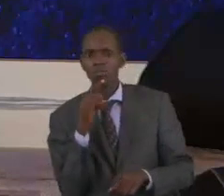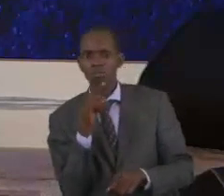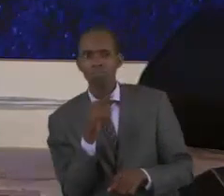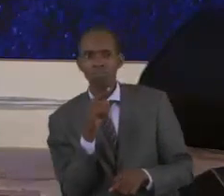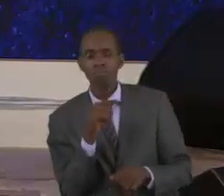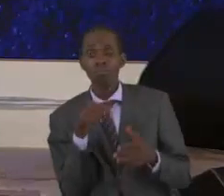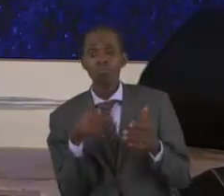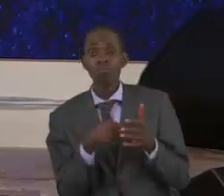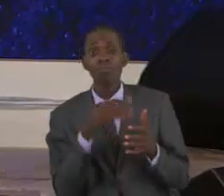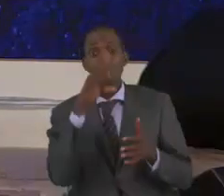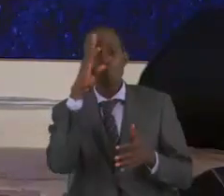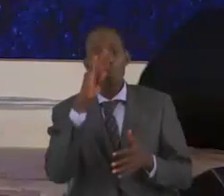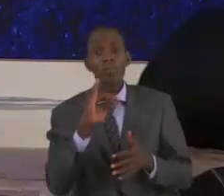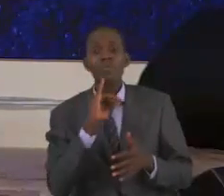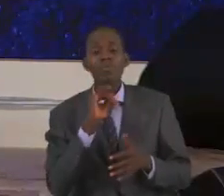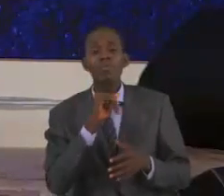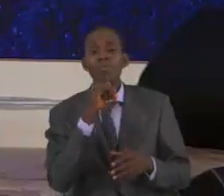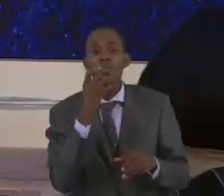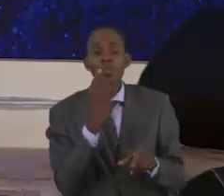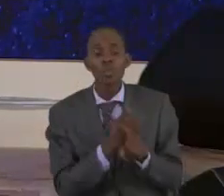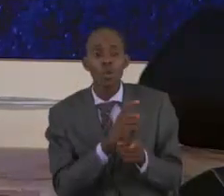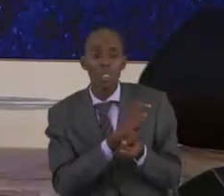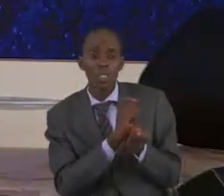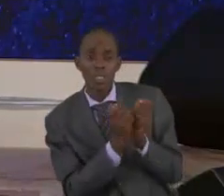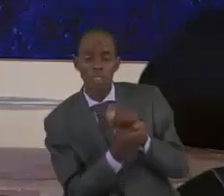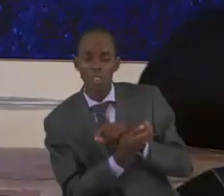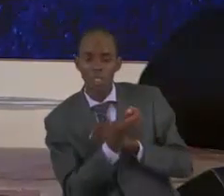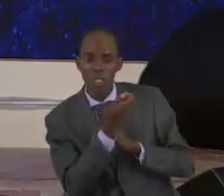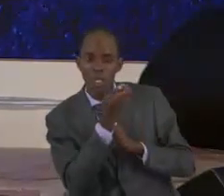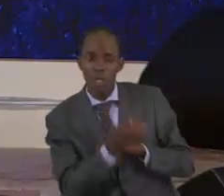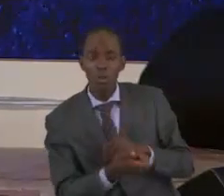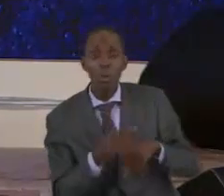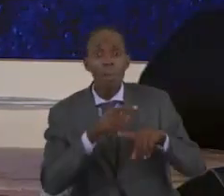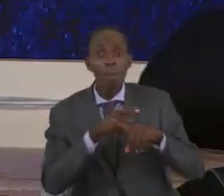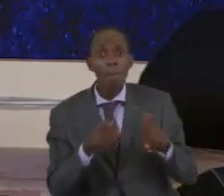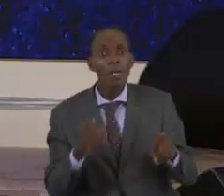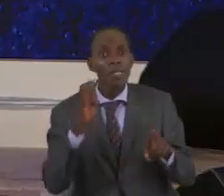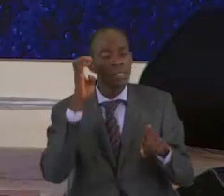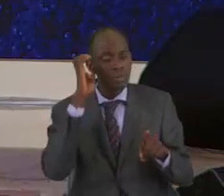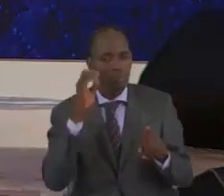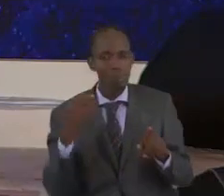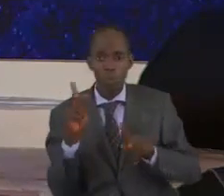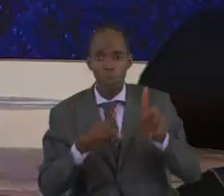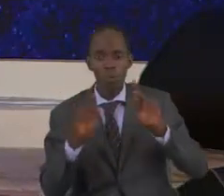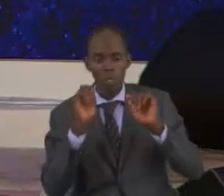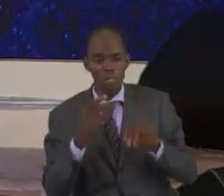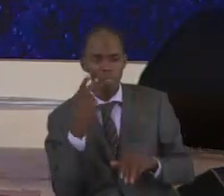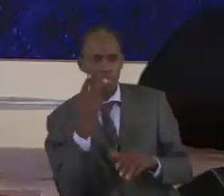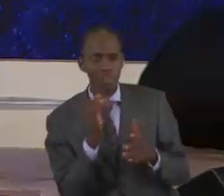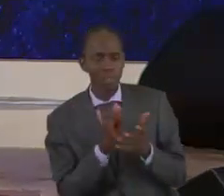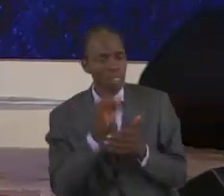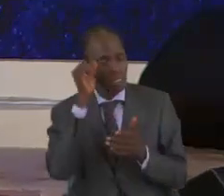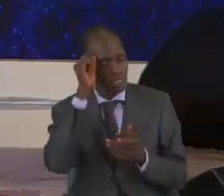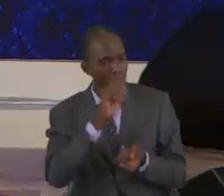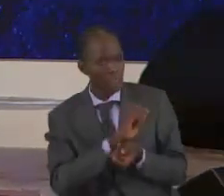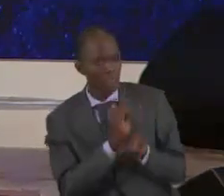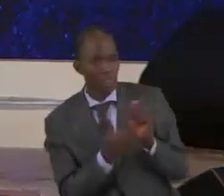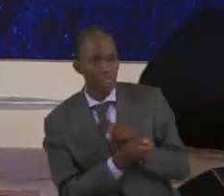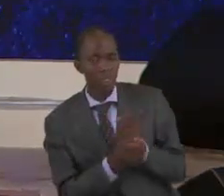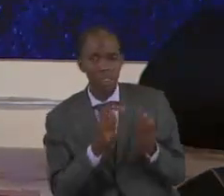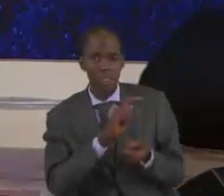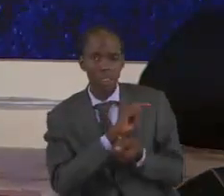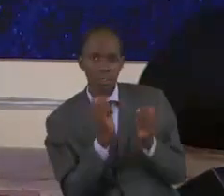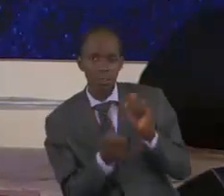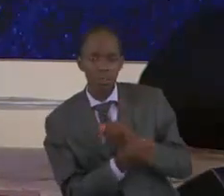this man is not just changing a little. They could see that the change, the transformation,